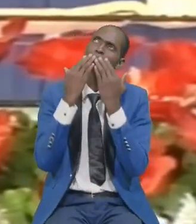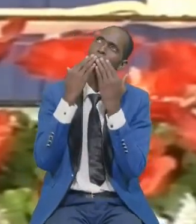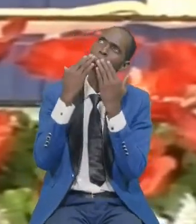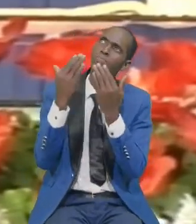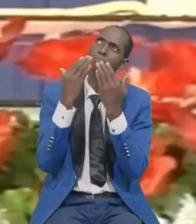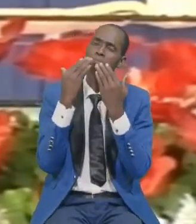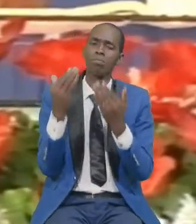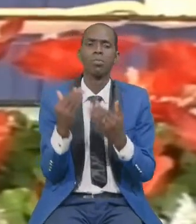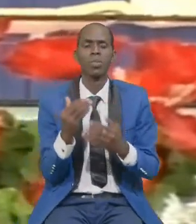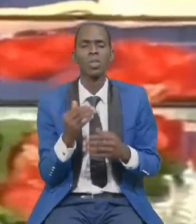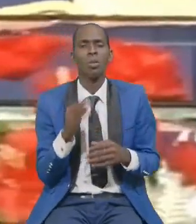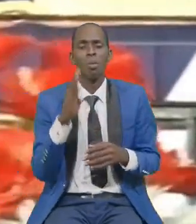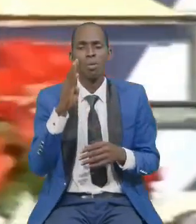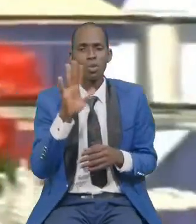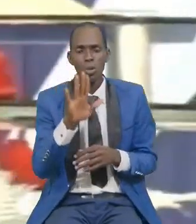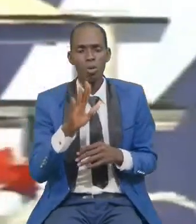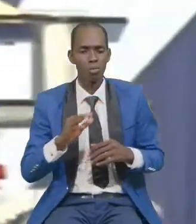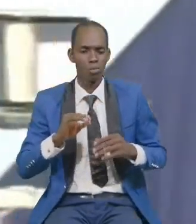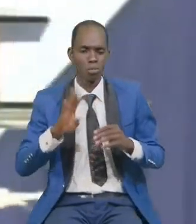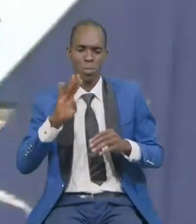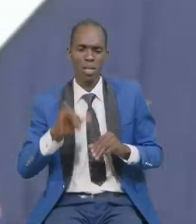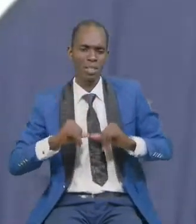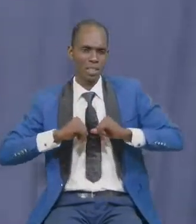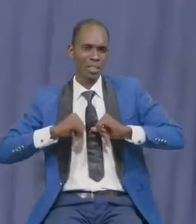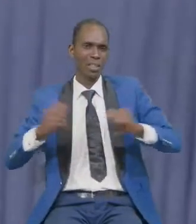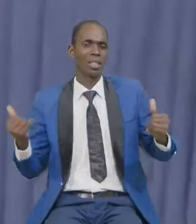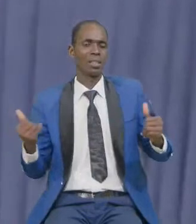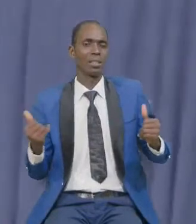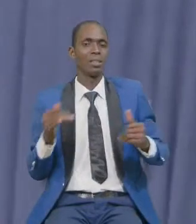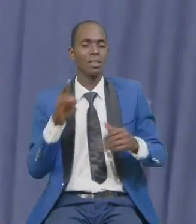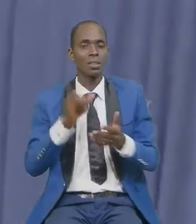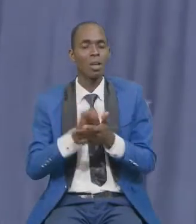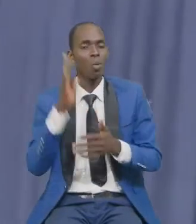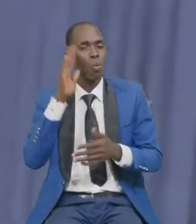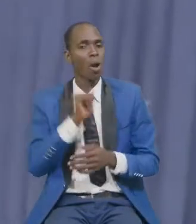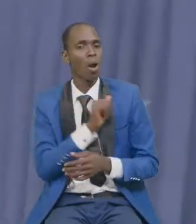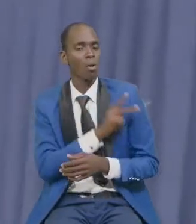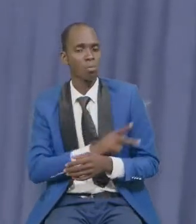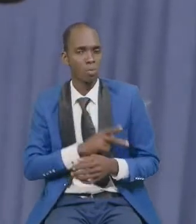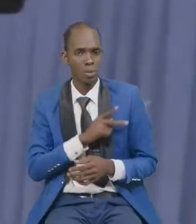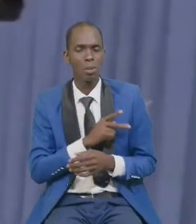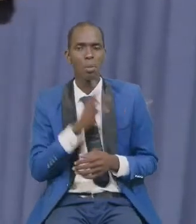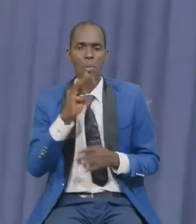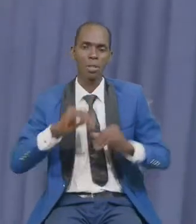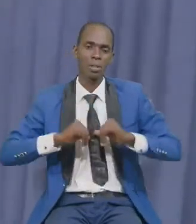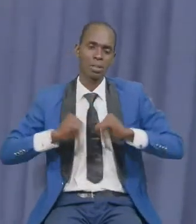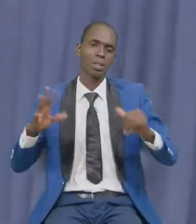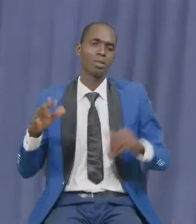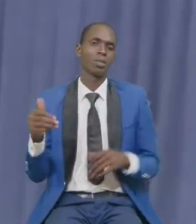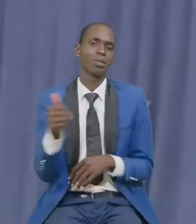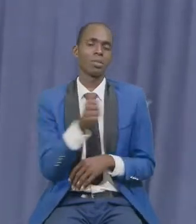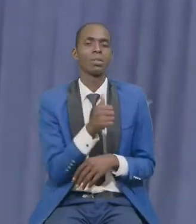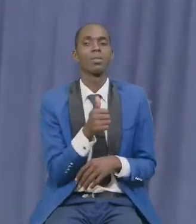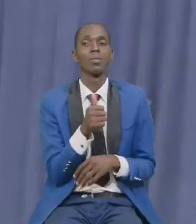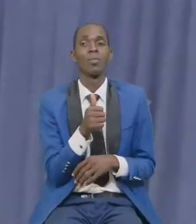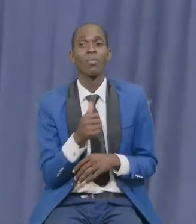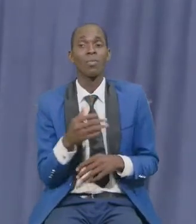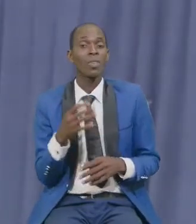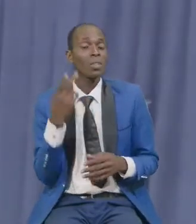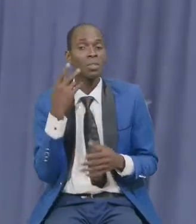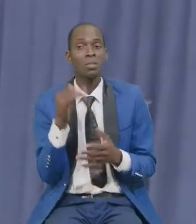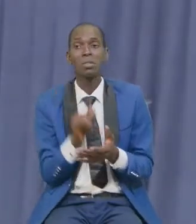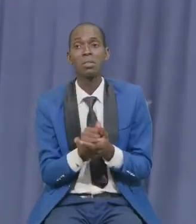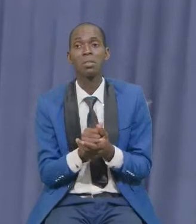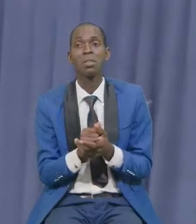own denial. Deny yourself of this, of this, of this. If you deny yourself of